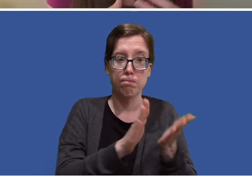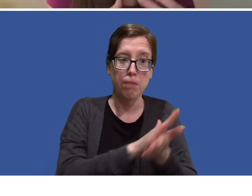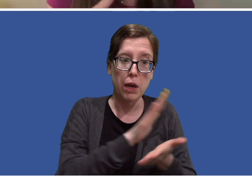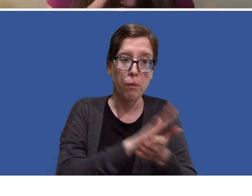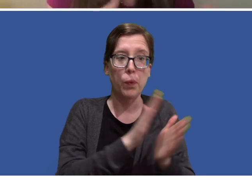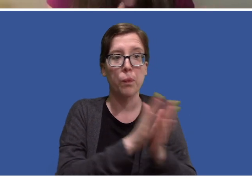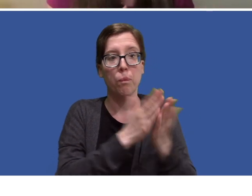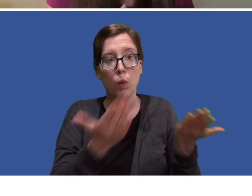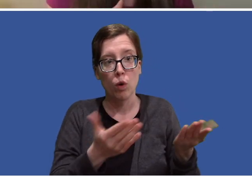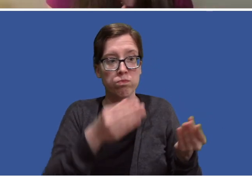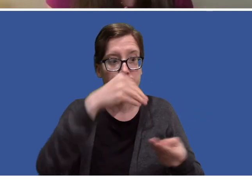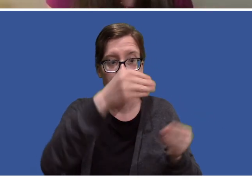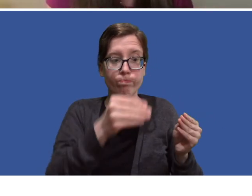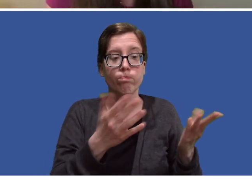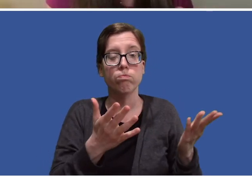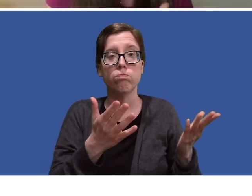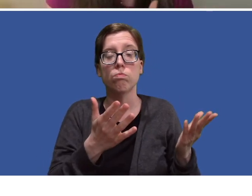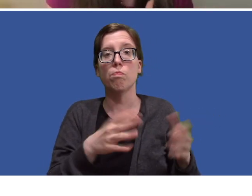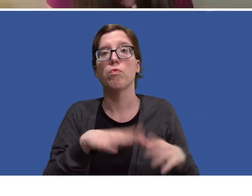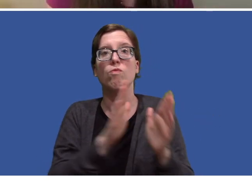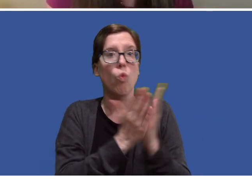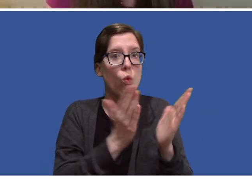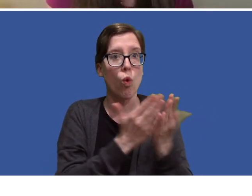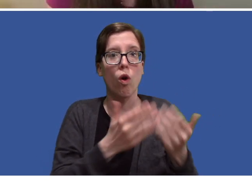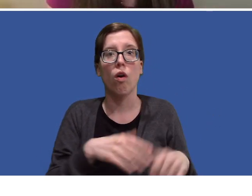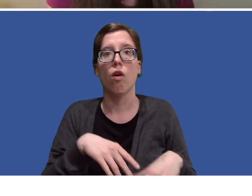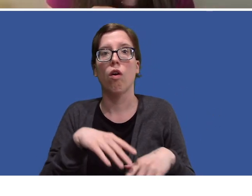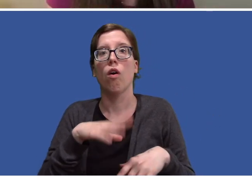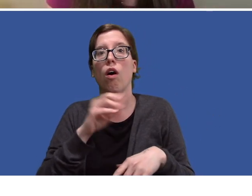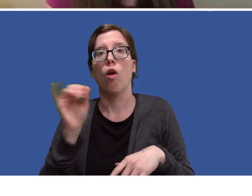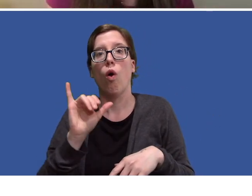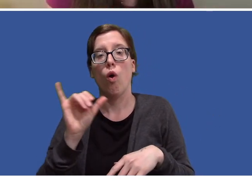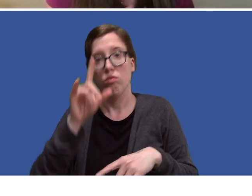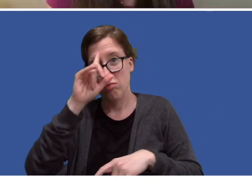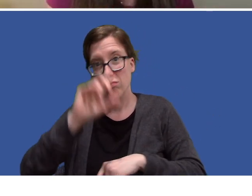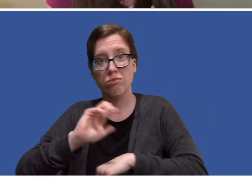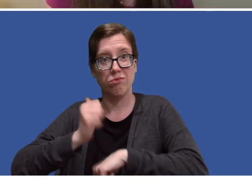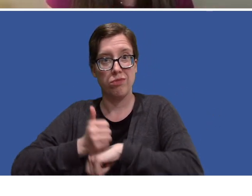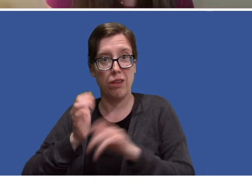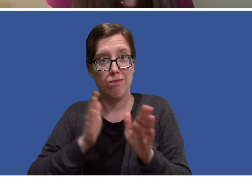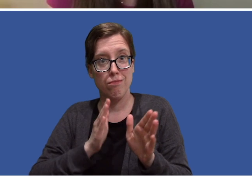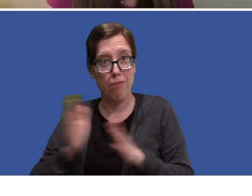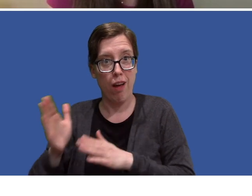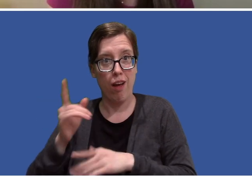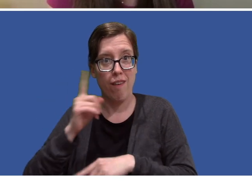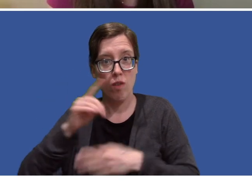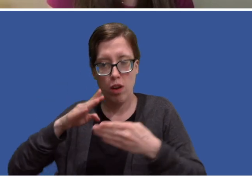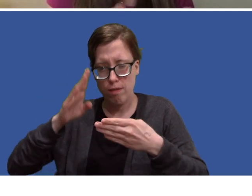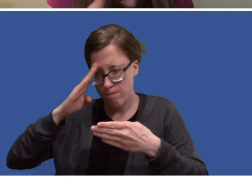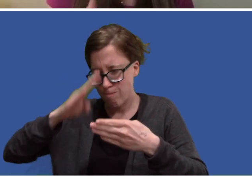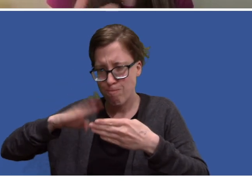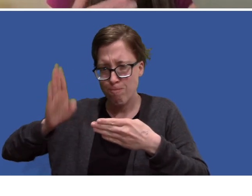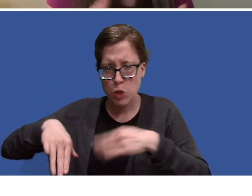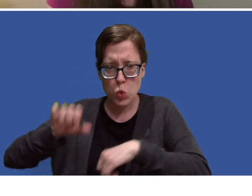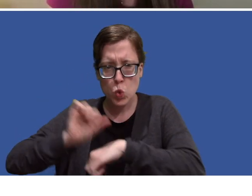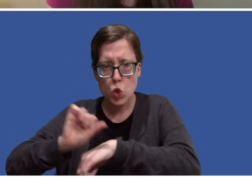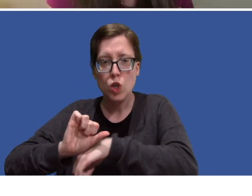and making a plan for completing their work. And this ties directly into the